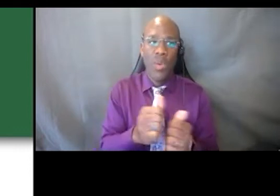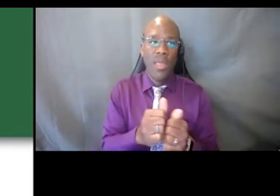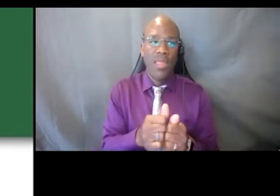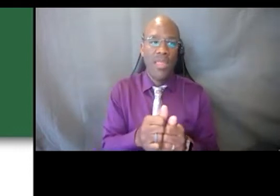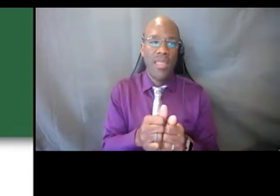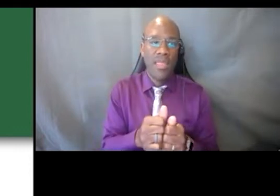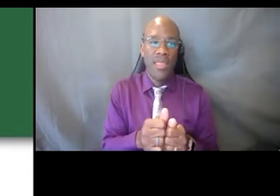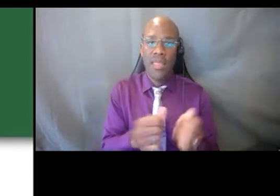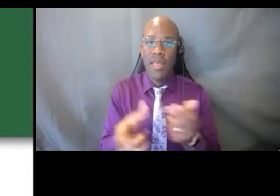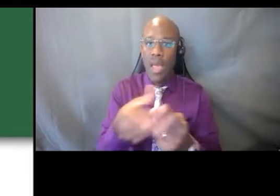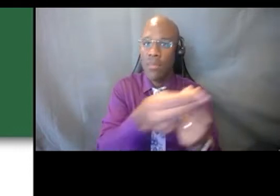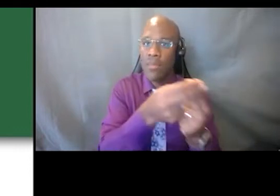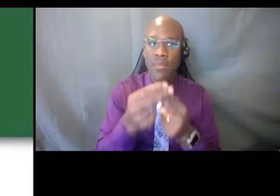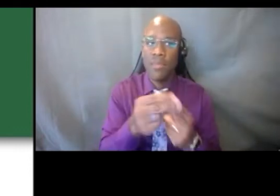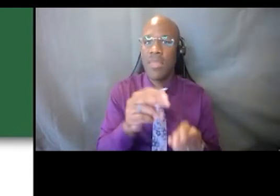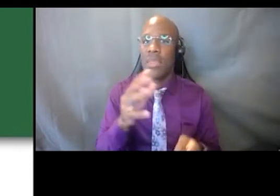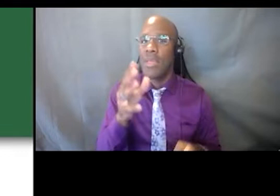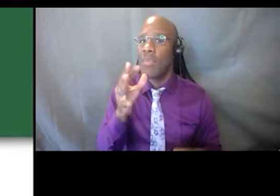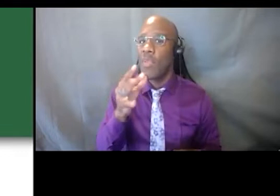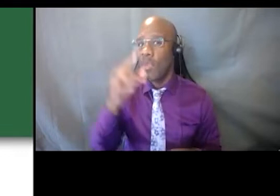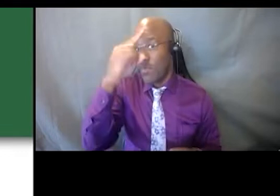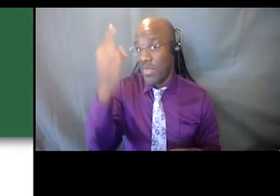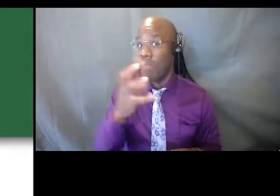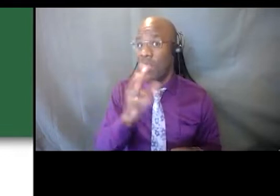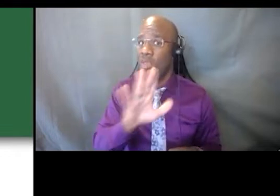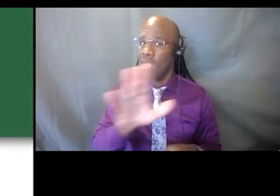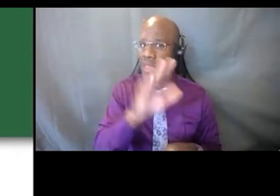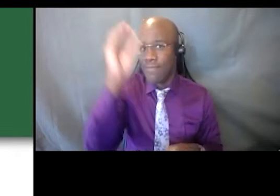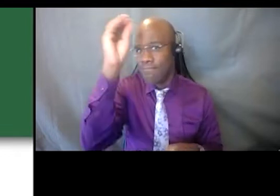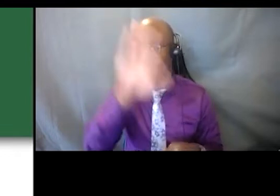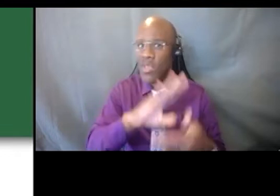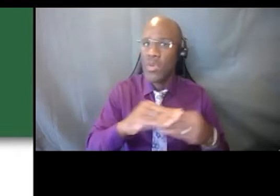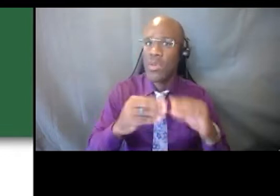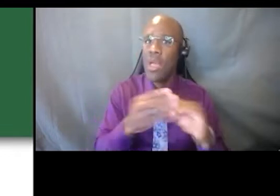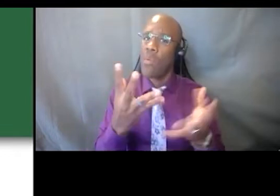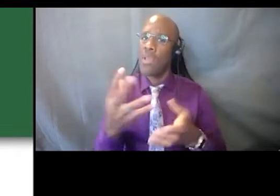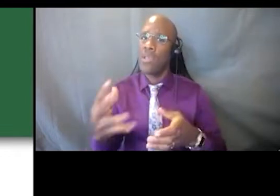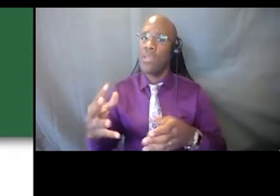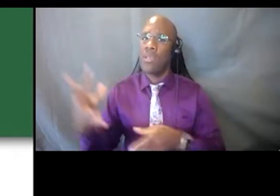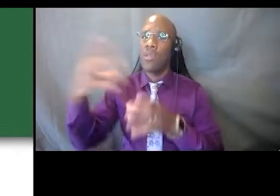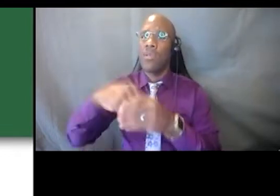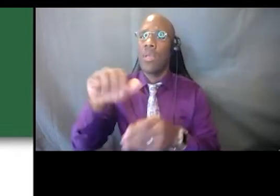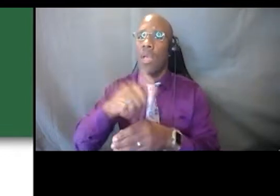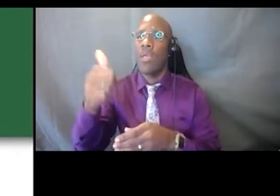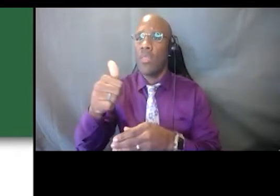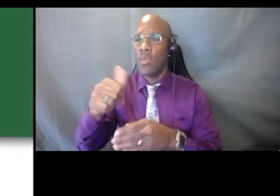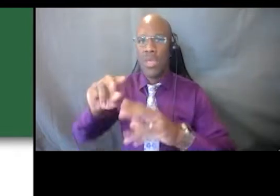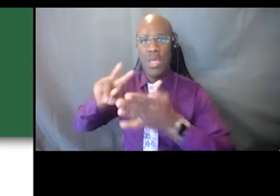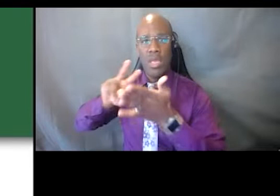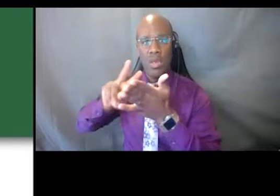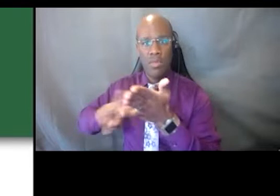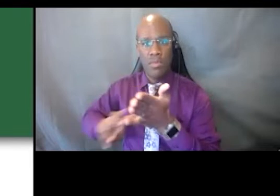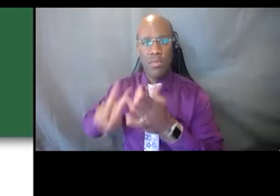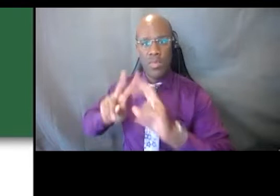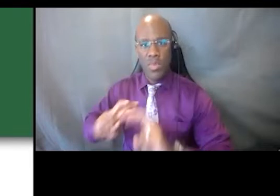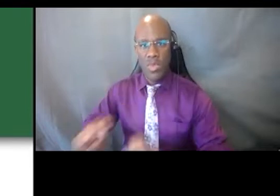Black mothers, I knew that I wanted to include some other work and other research into the studies to really get a